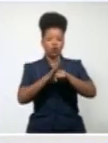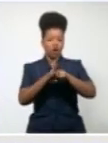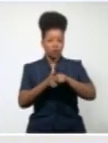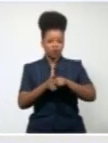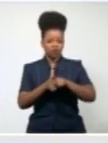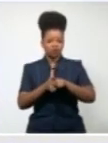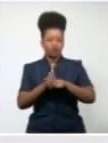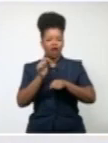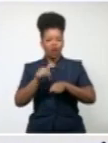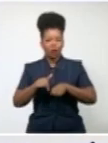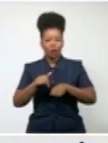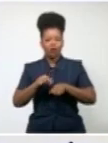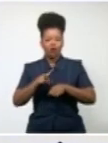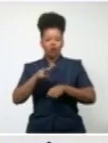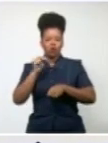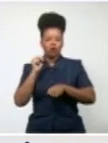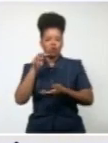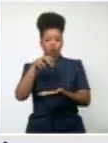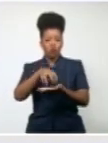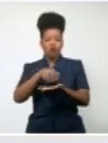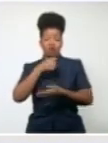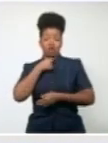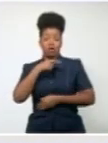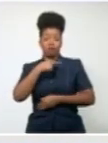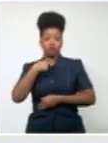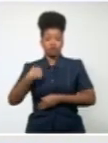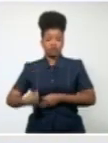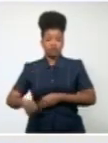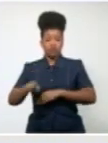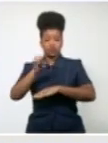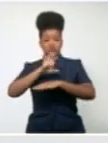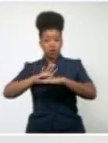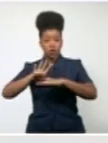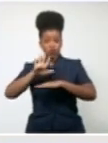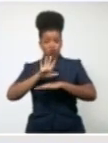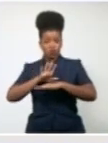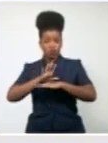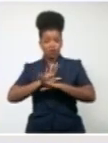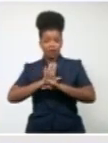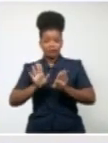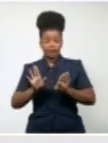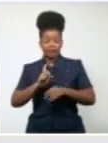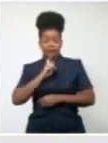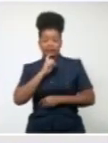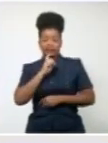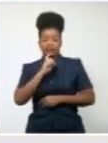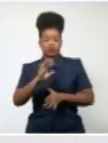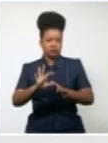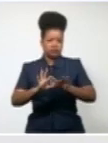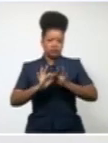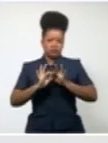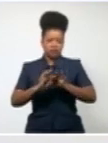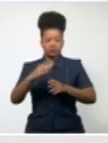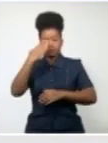the coronavirus has found new niches. When the coronavirus in China and Europe was